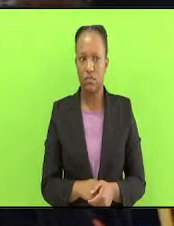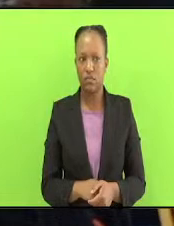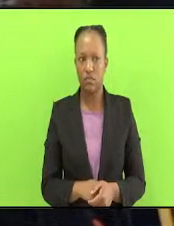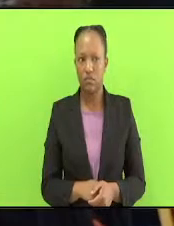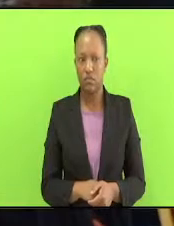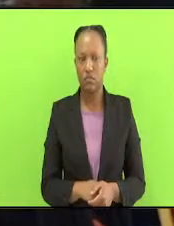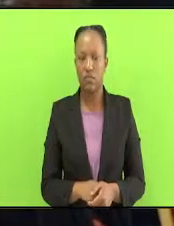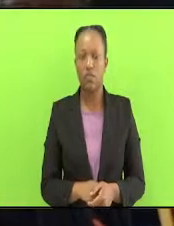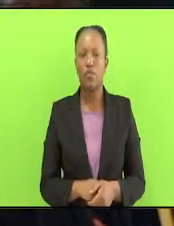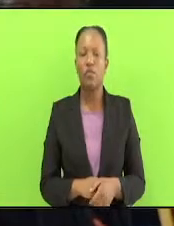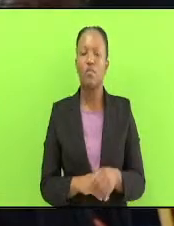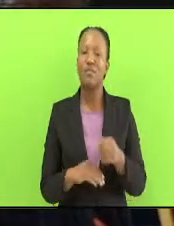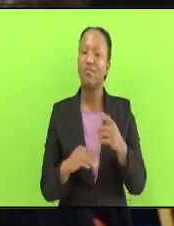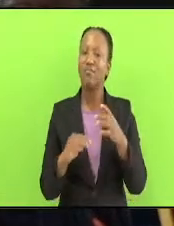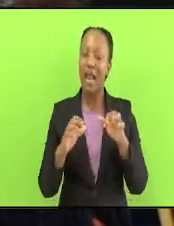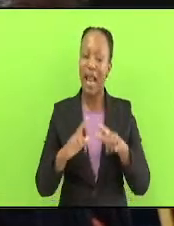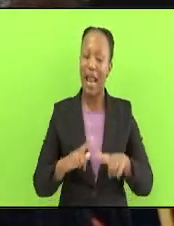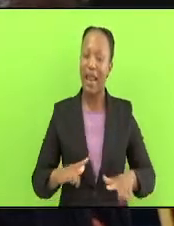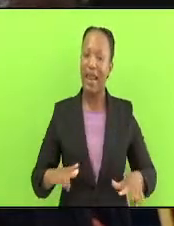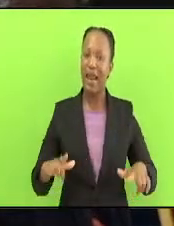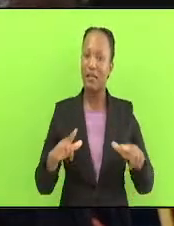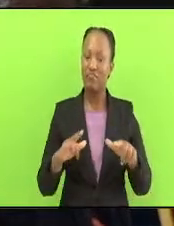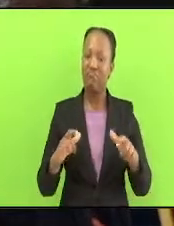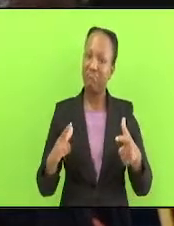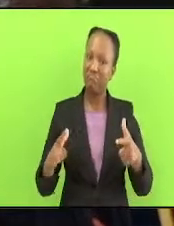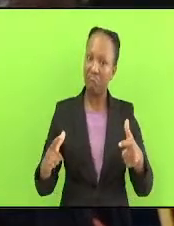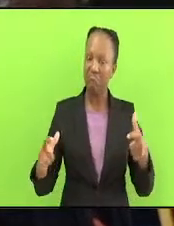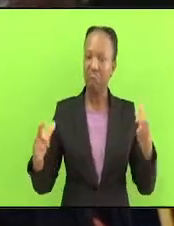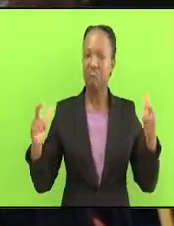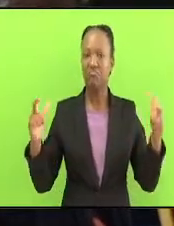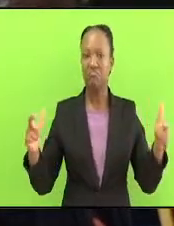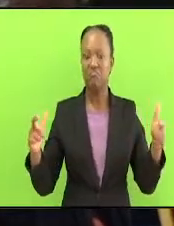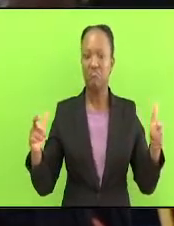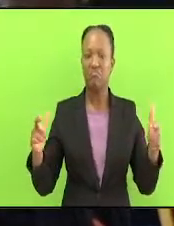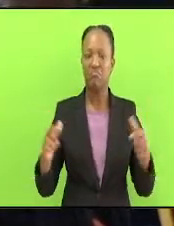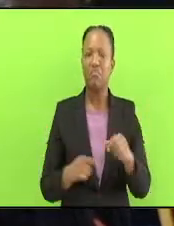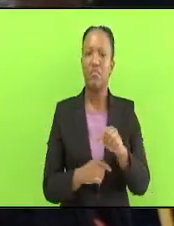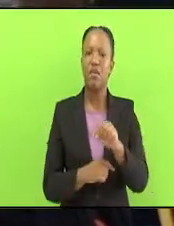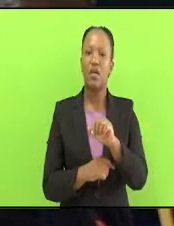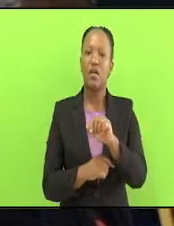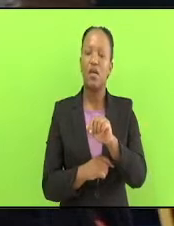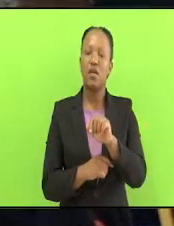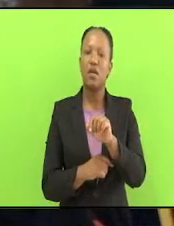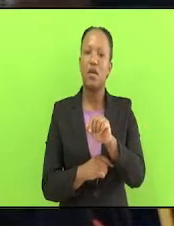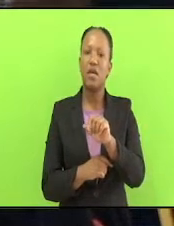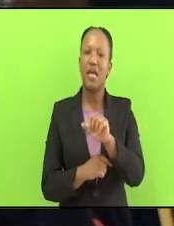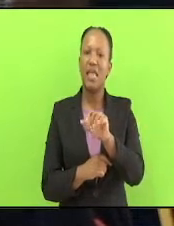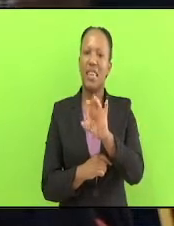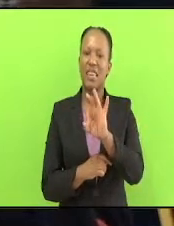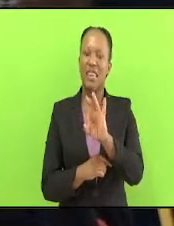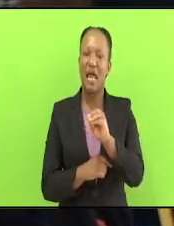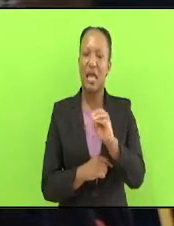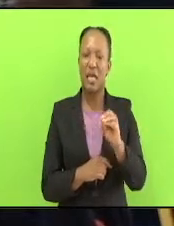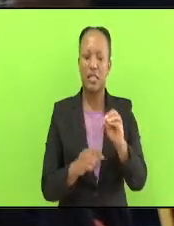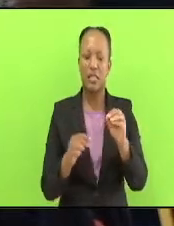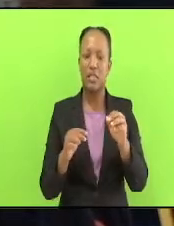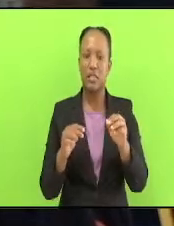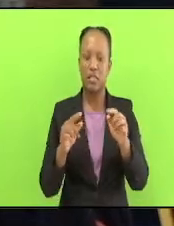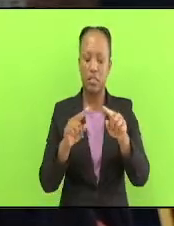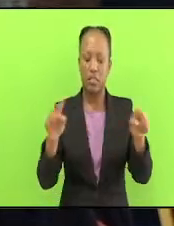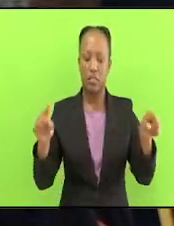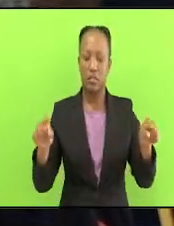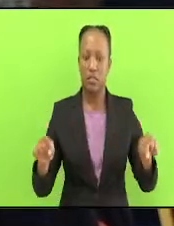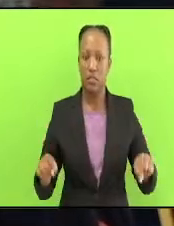738,303 hectares. Me ra latlhegelwa ke sekgala sa setsha sa 333 hectares. But because we